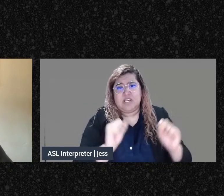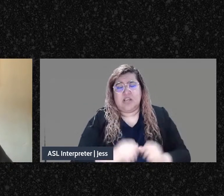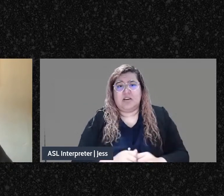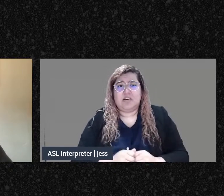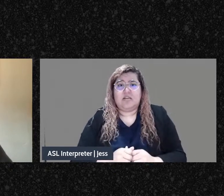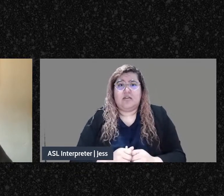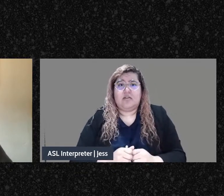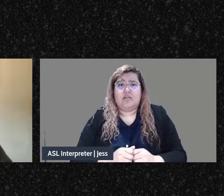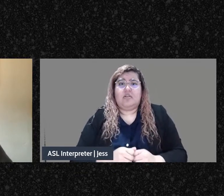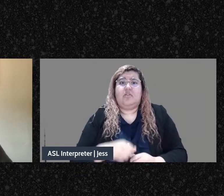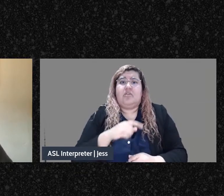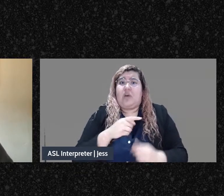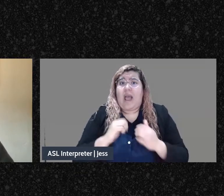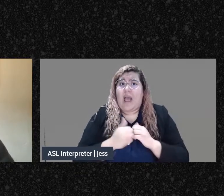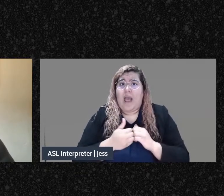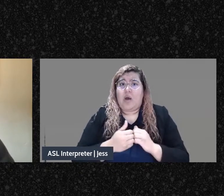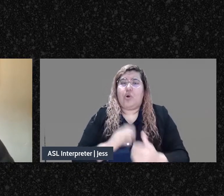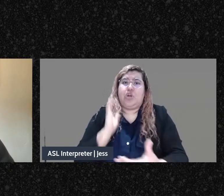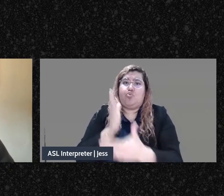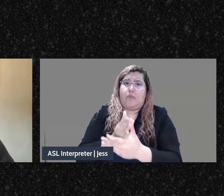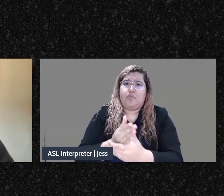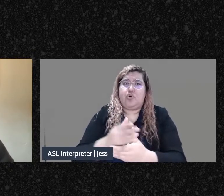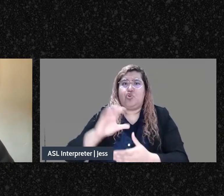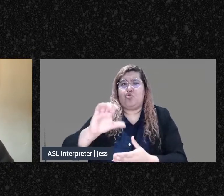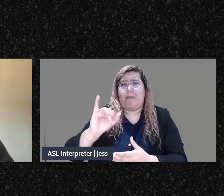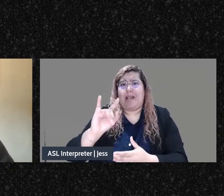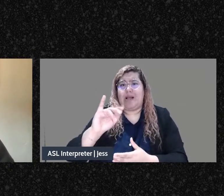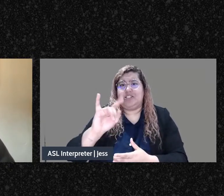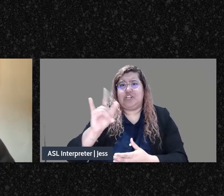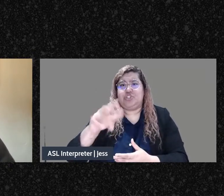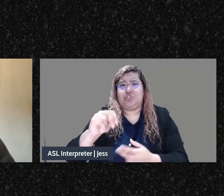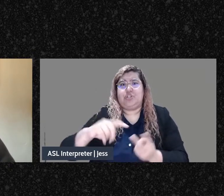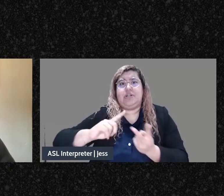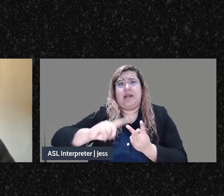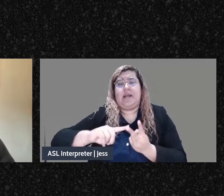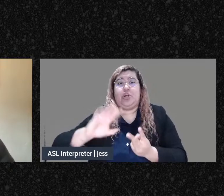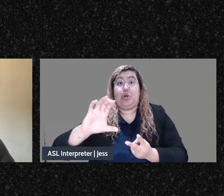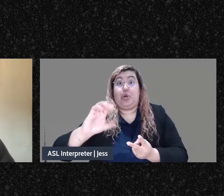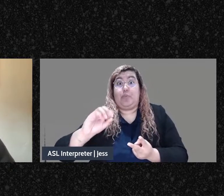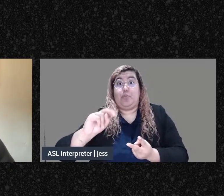through Interrupting Criminalization and the Community Resource Hub.